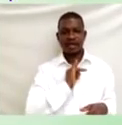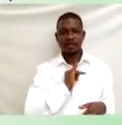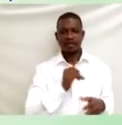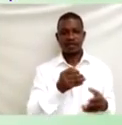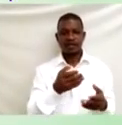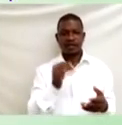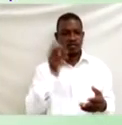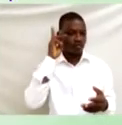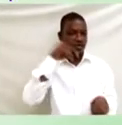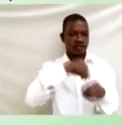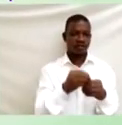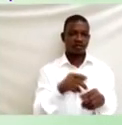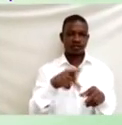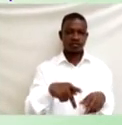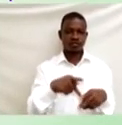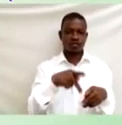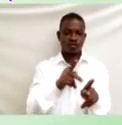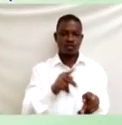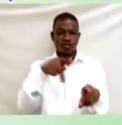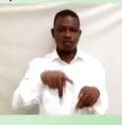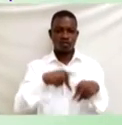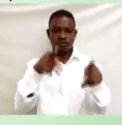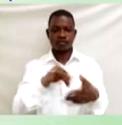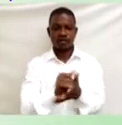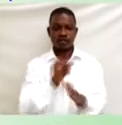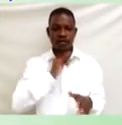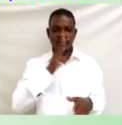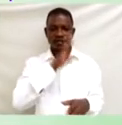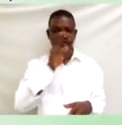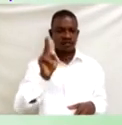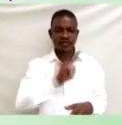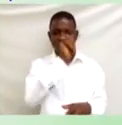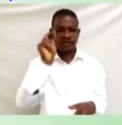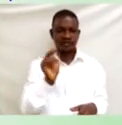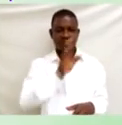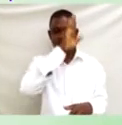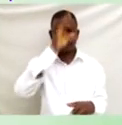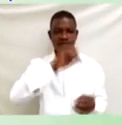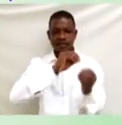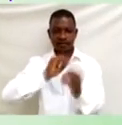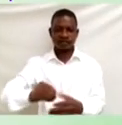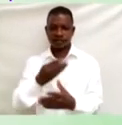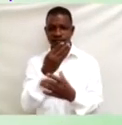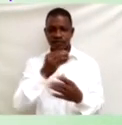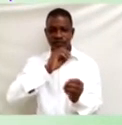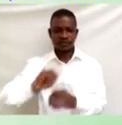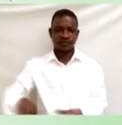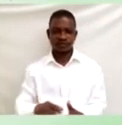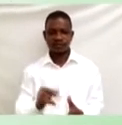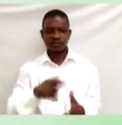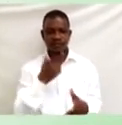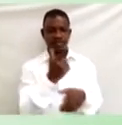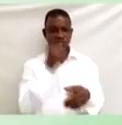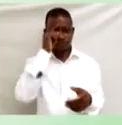If I were in your position, I would never leave.